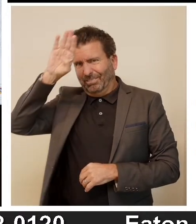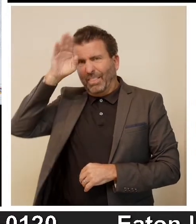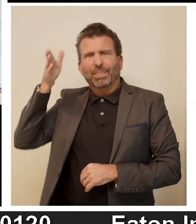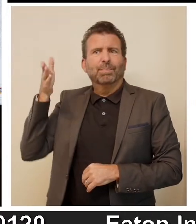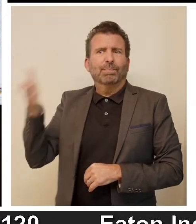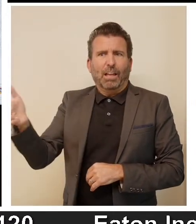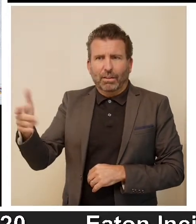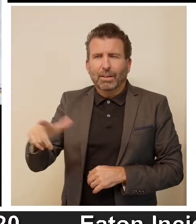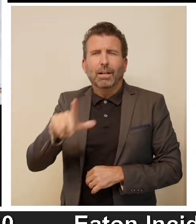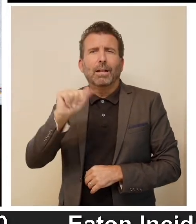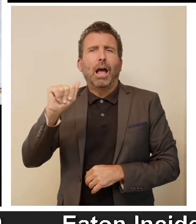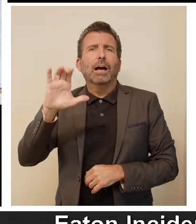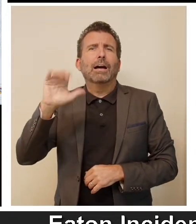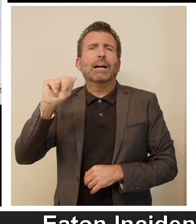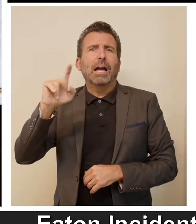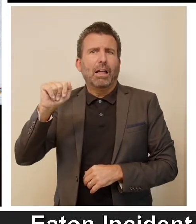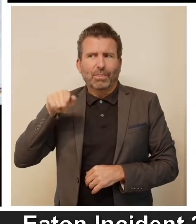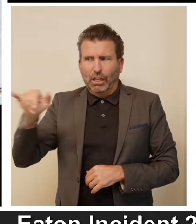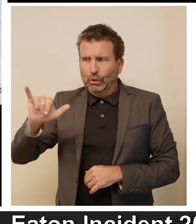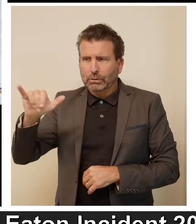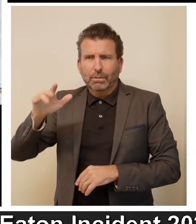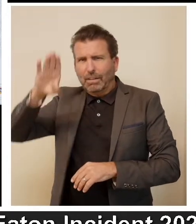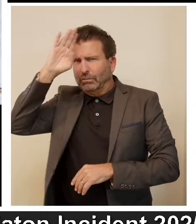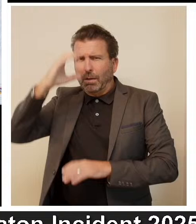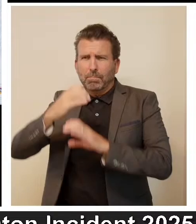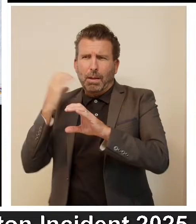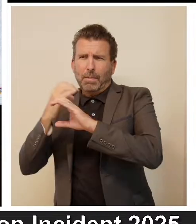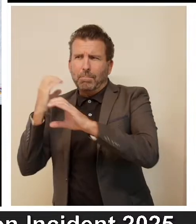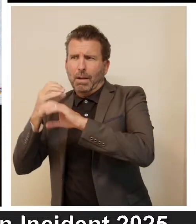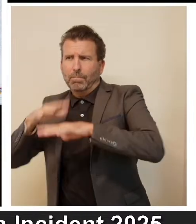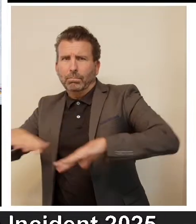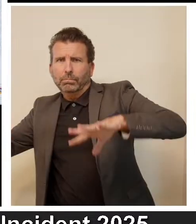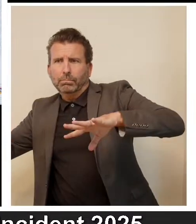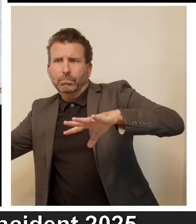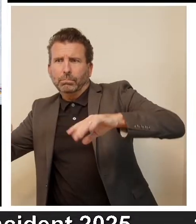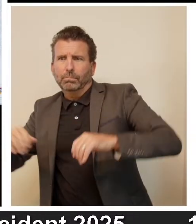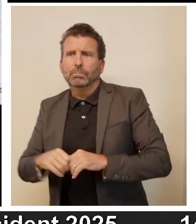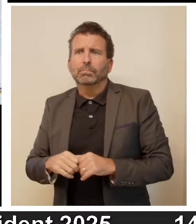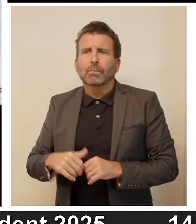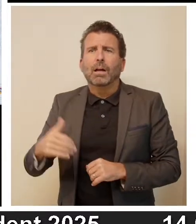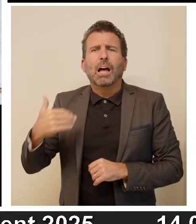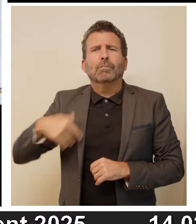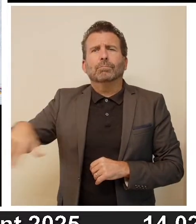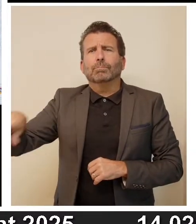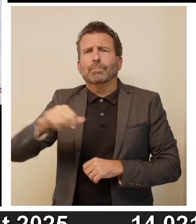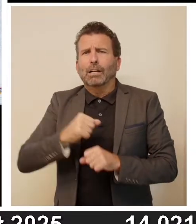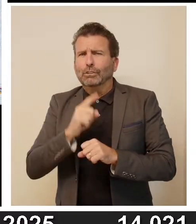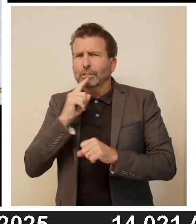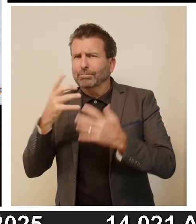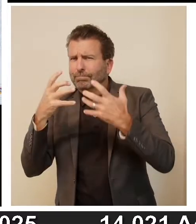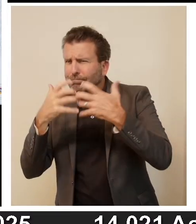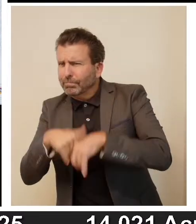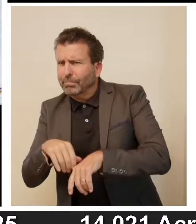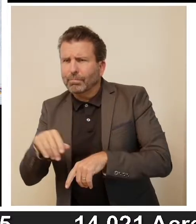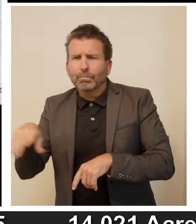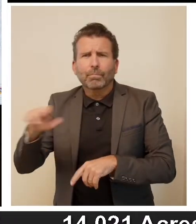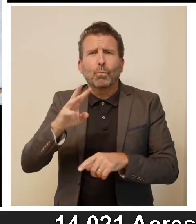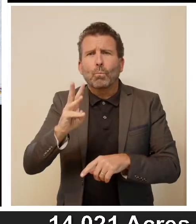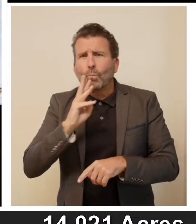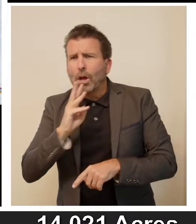an infrastructure branch that we have been working with the local public works and water, supporting them as well. Thank